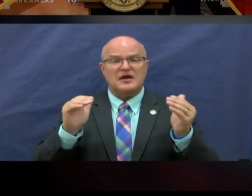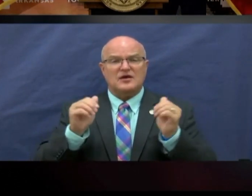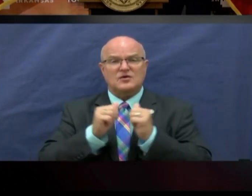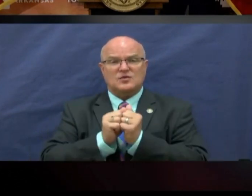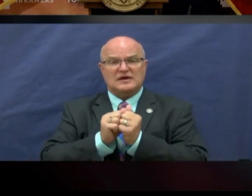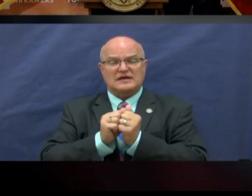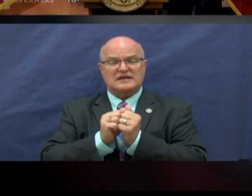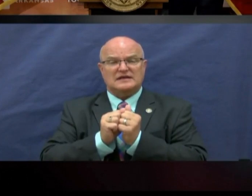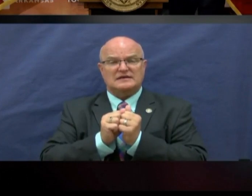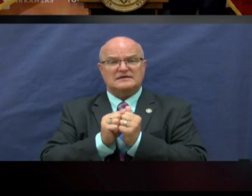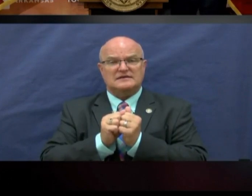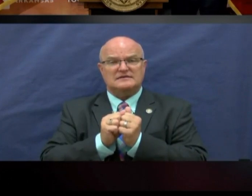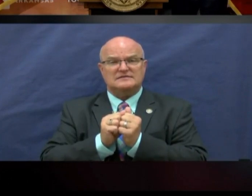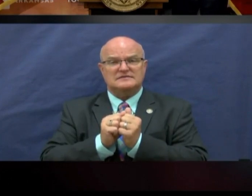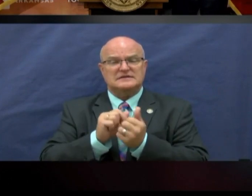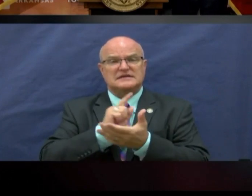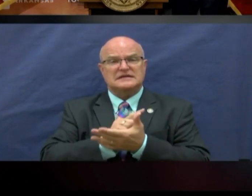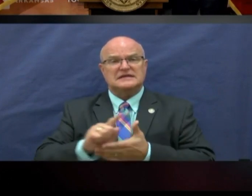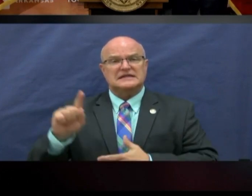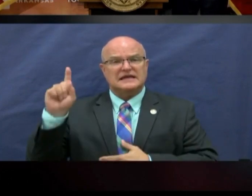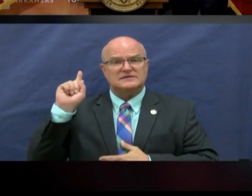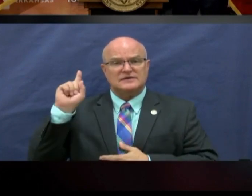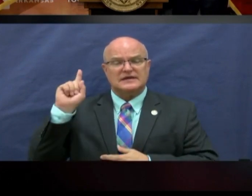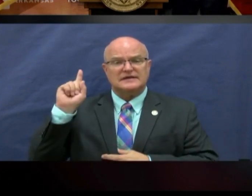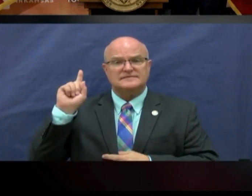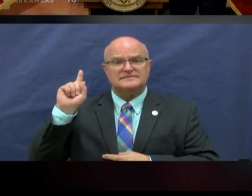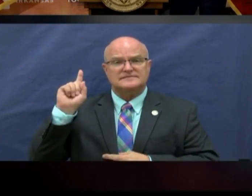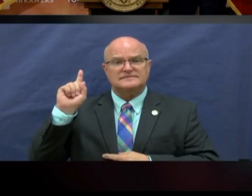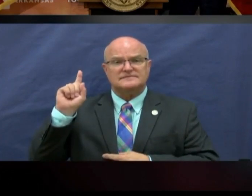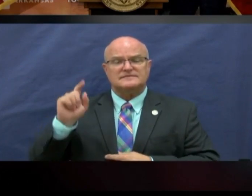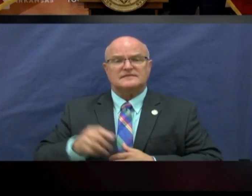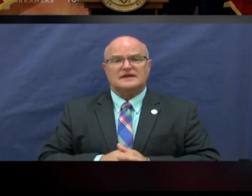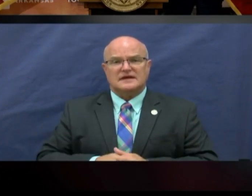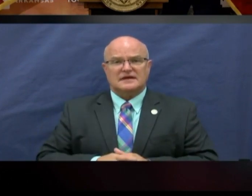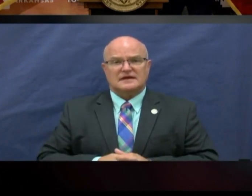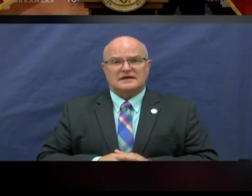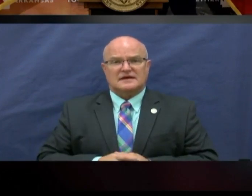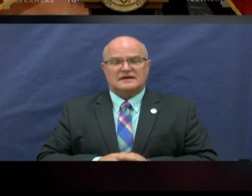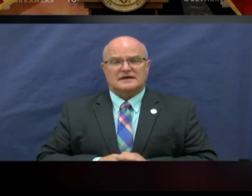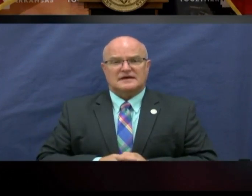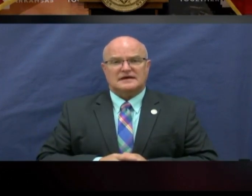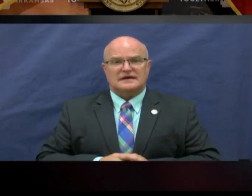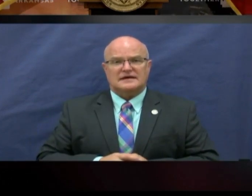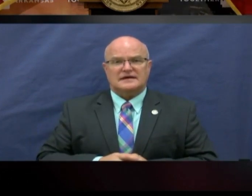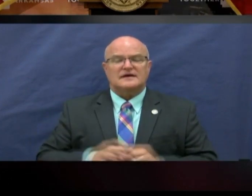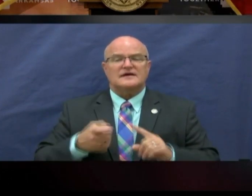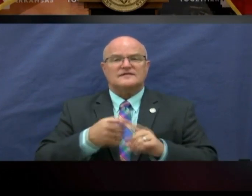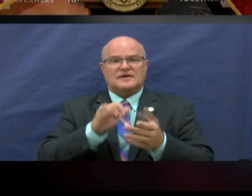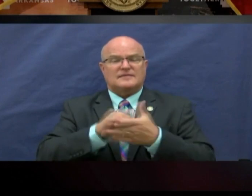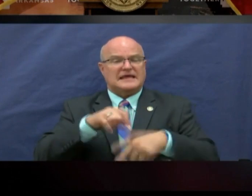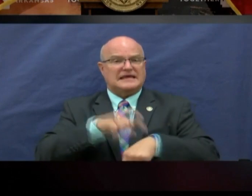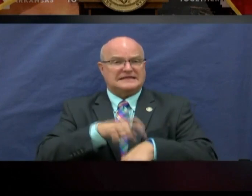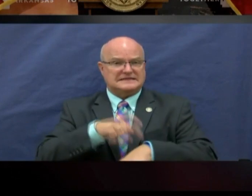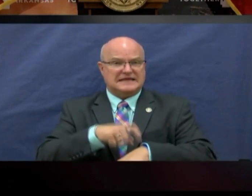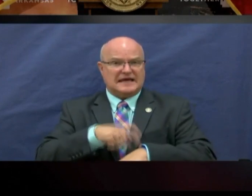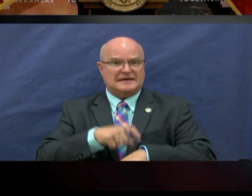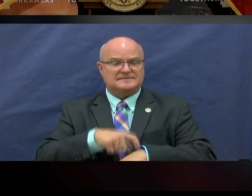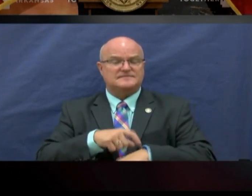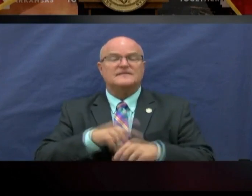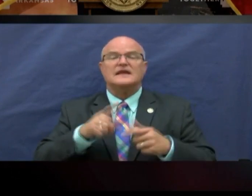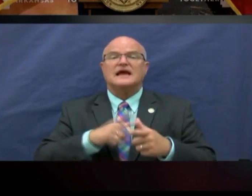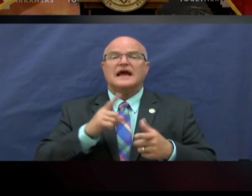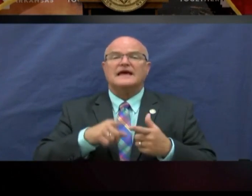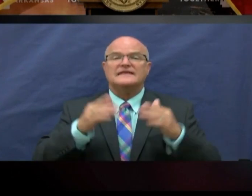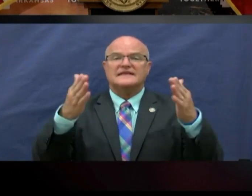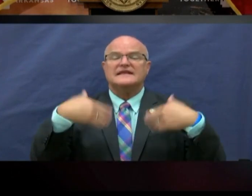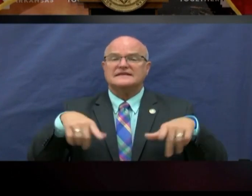week previous, where we are up a little bit from that timeline. And then let's go to